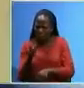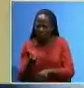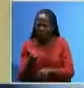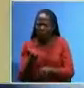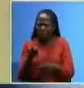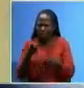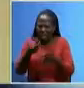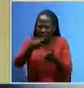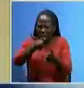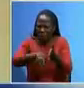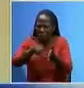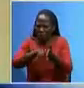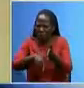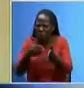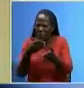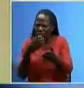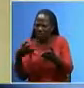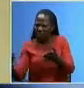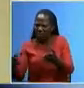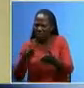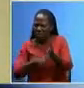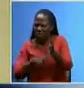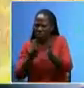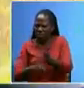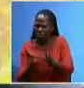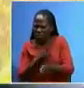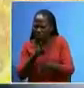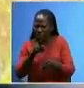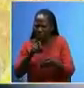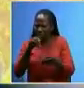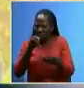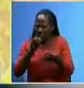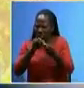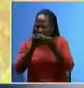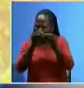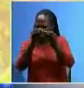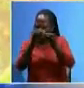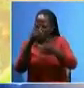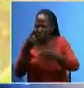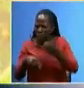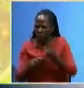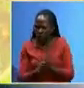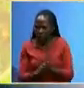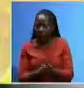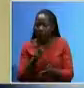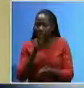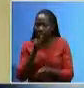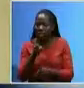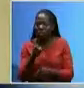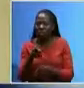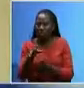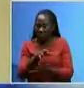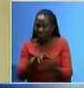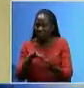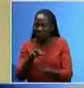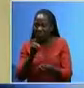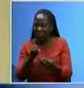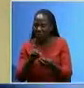prices or in the total basket, the Kittwe total basket, was mainly affected by